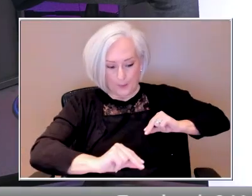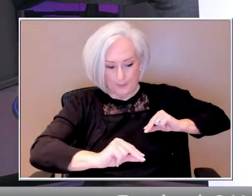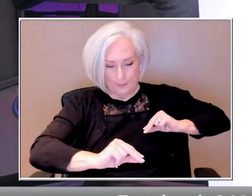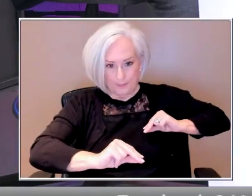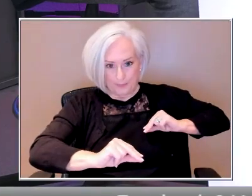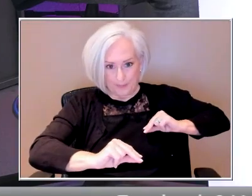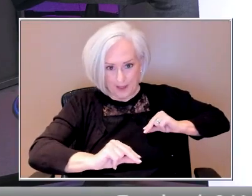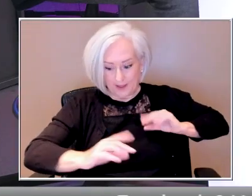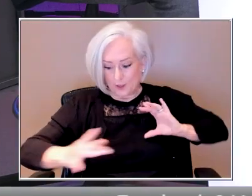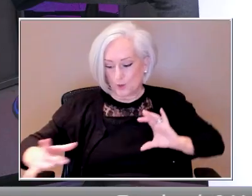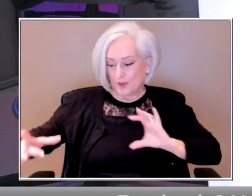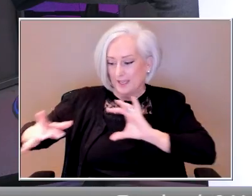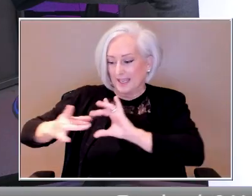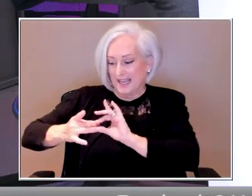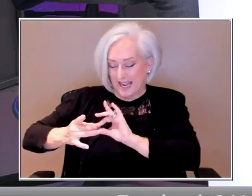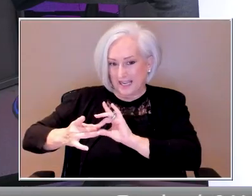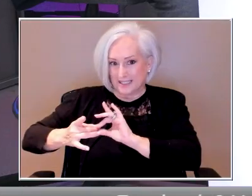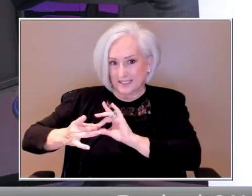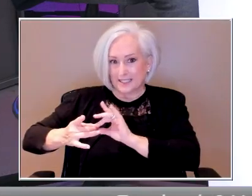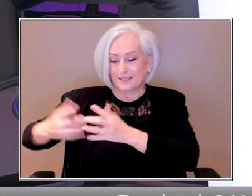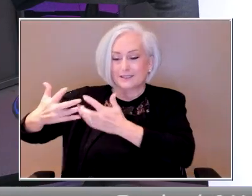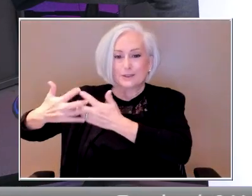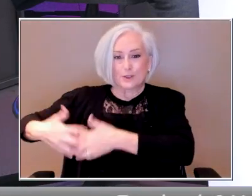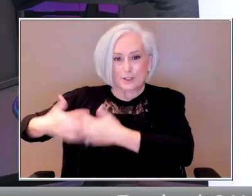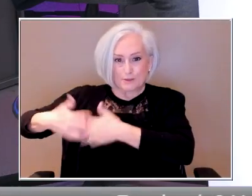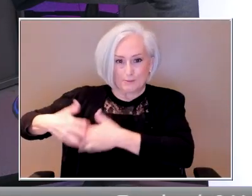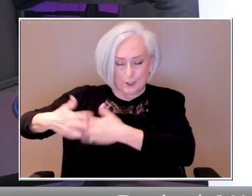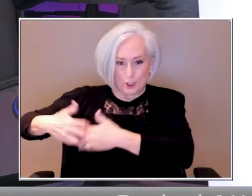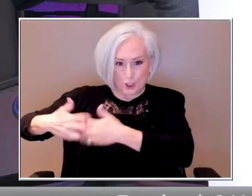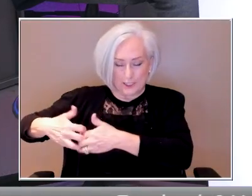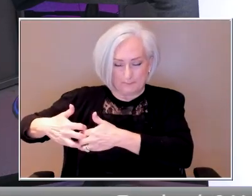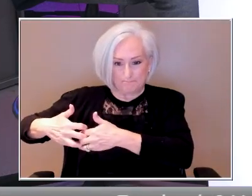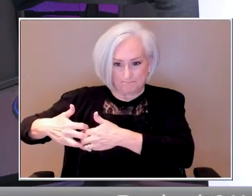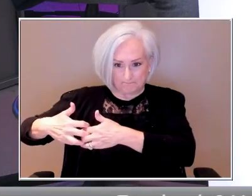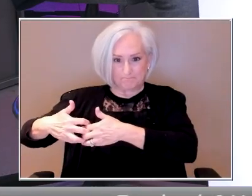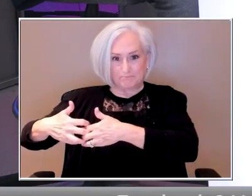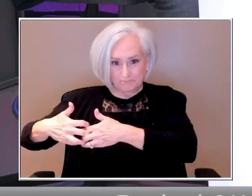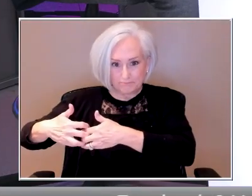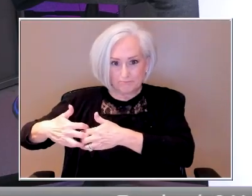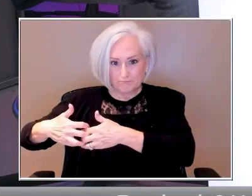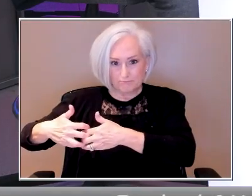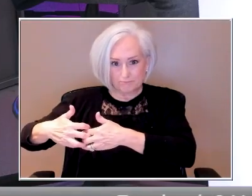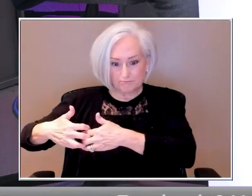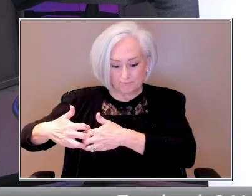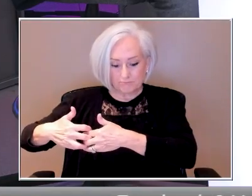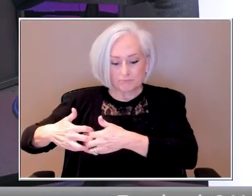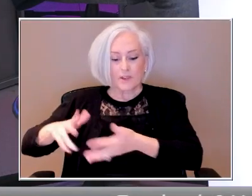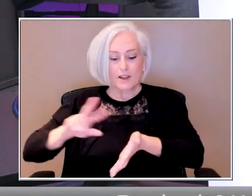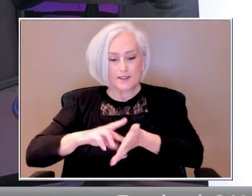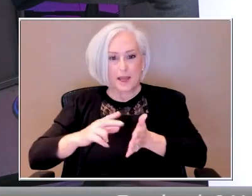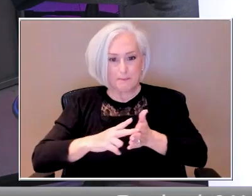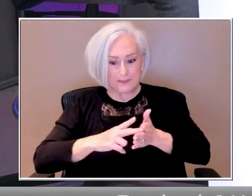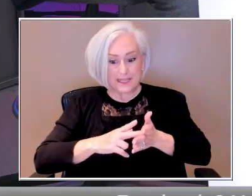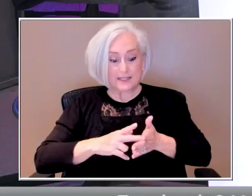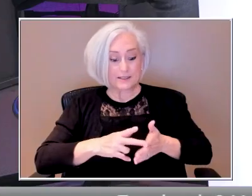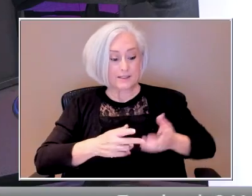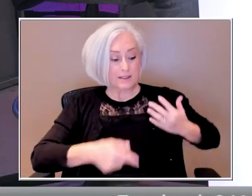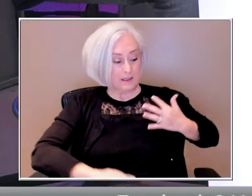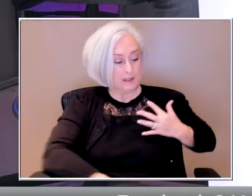then you take a clamp and you place it across the ascending aorta to occlude that flow from bypass